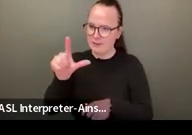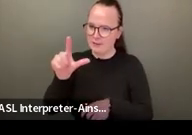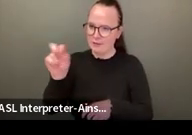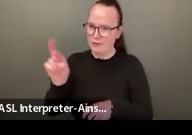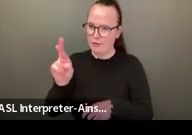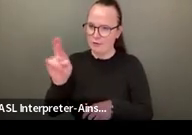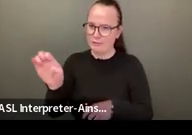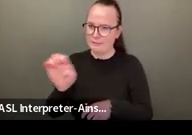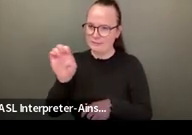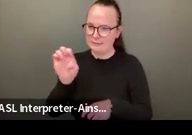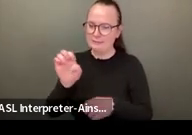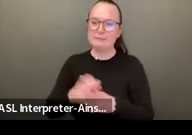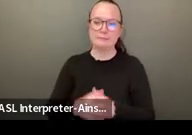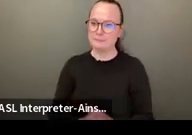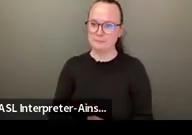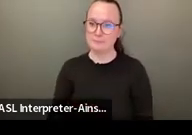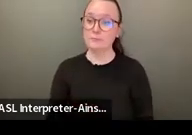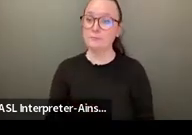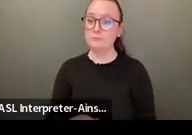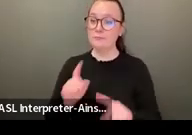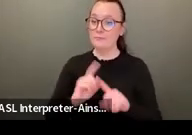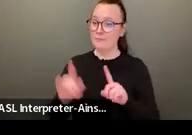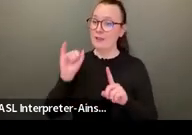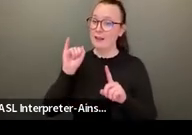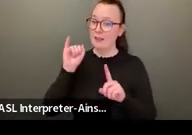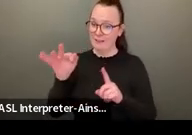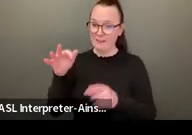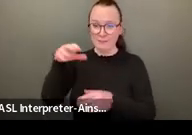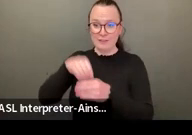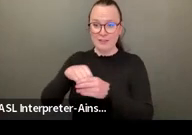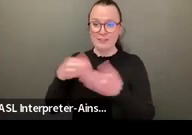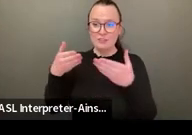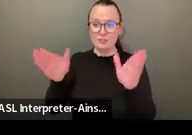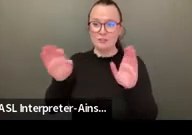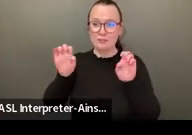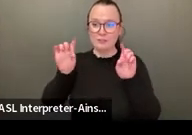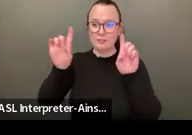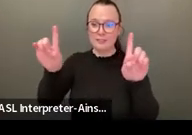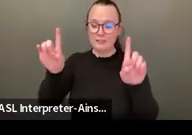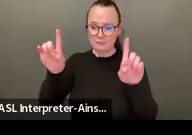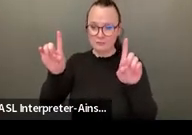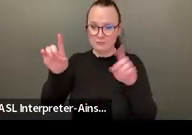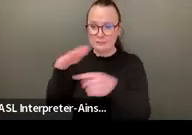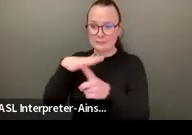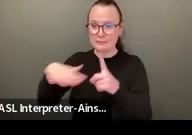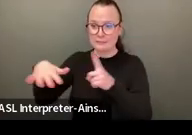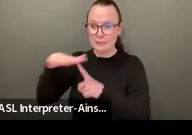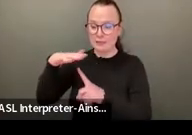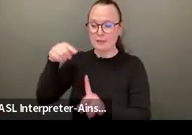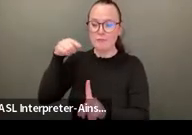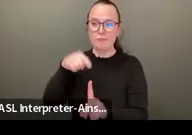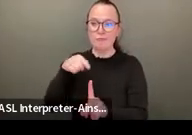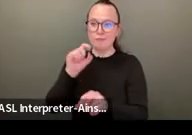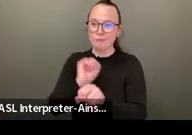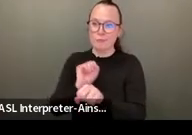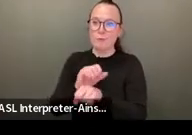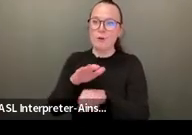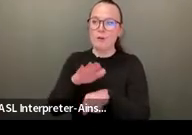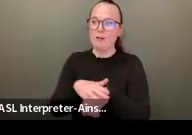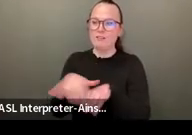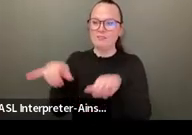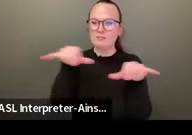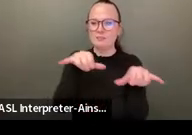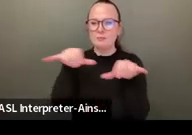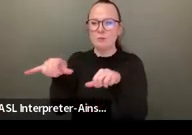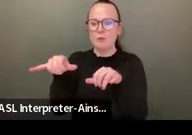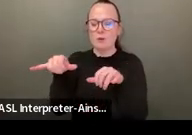environment. But if they're within the general ed setting and they are working on similar content as a